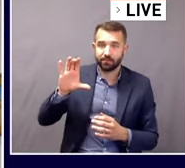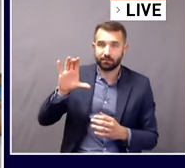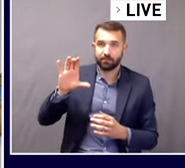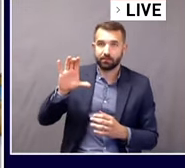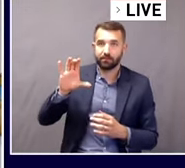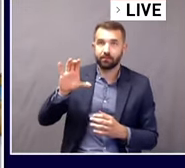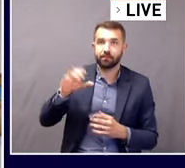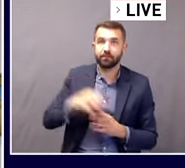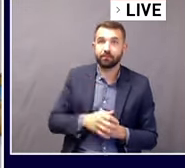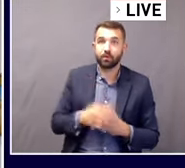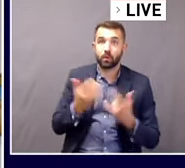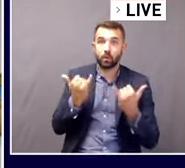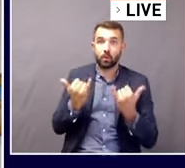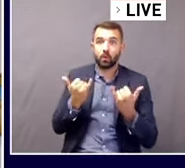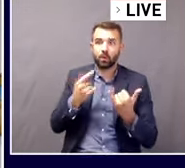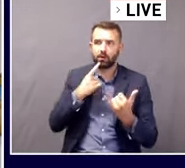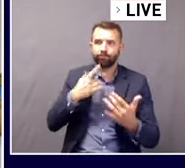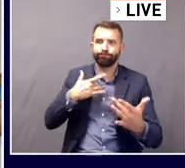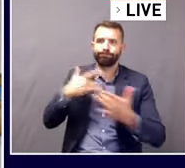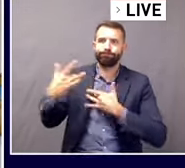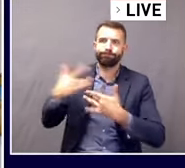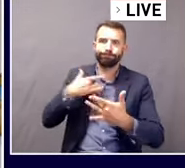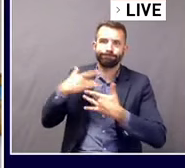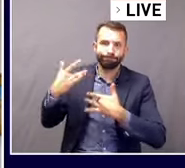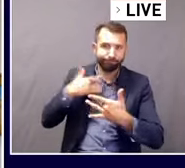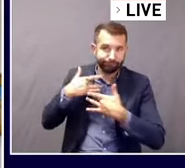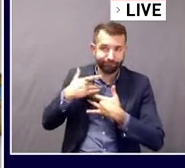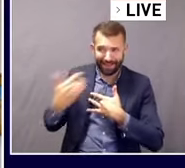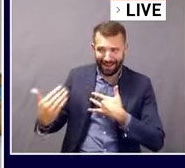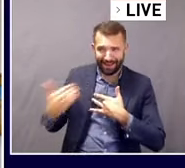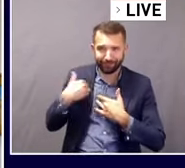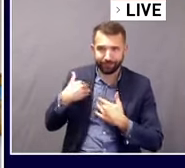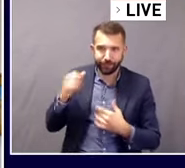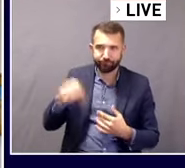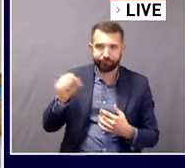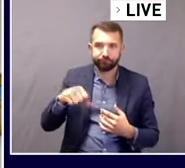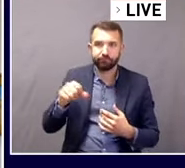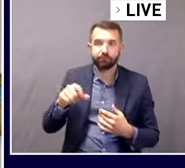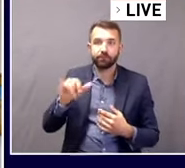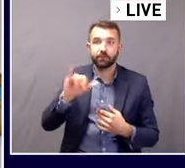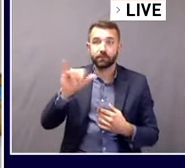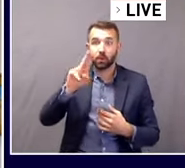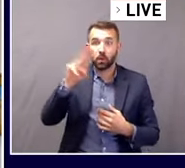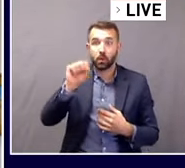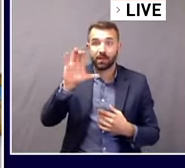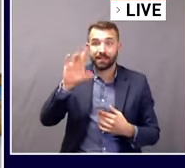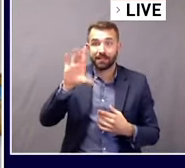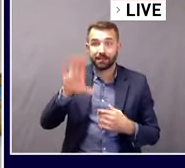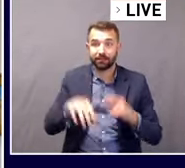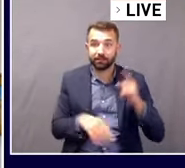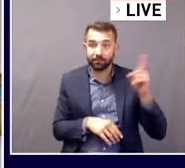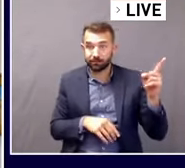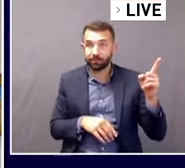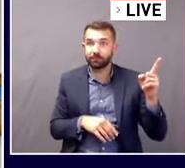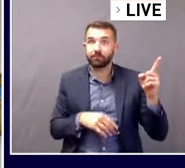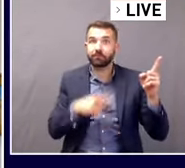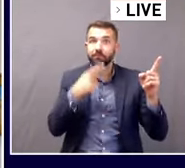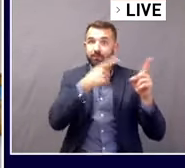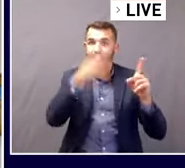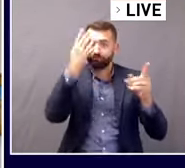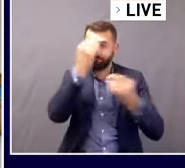over trends, and with the US CDC report from last week saying there's an increased chance